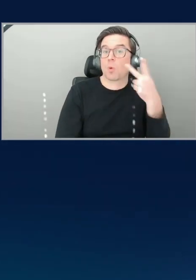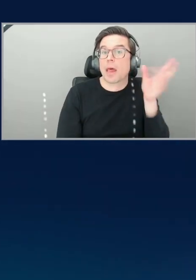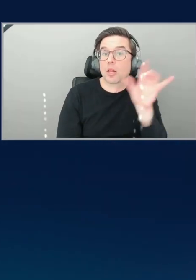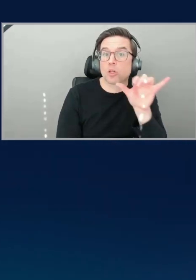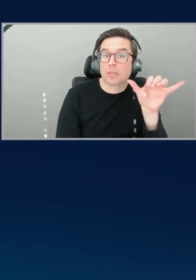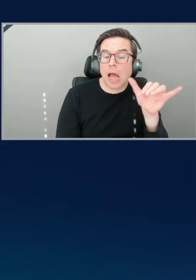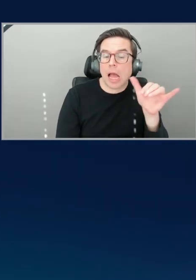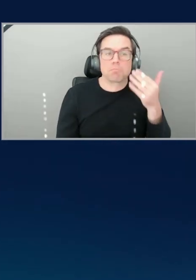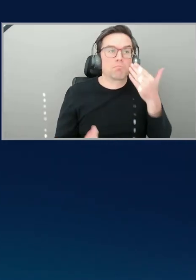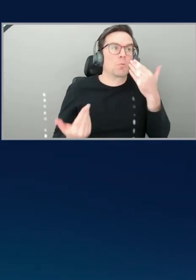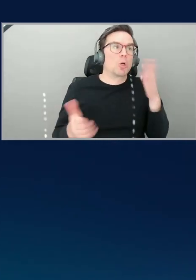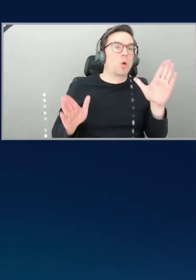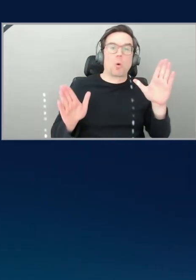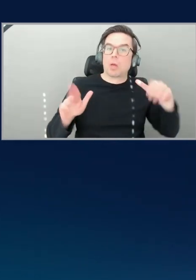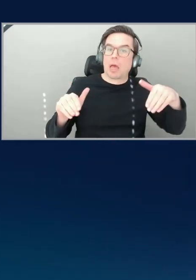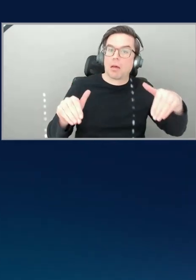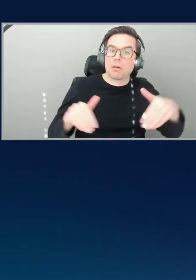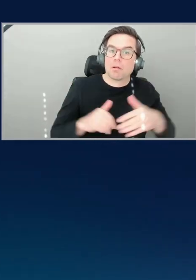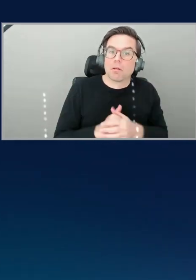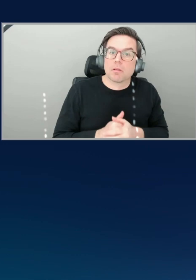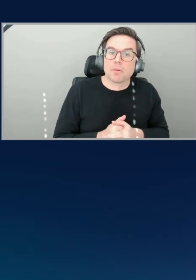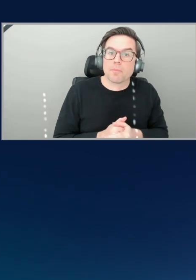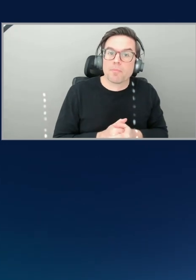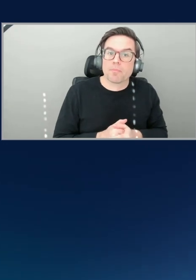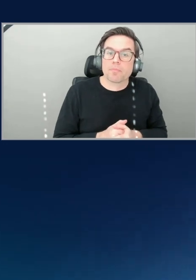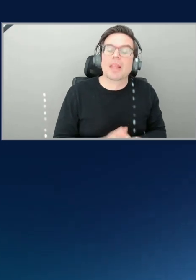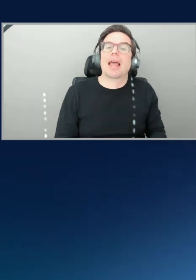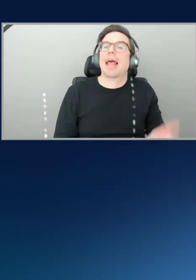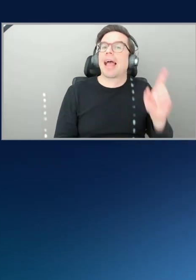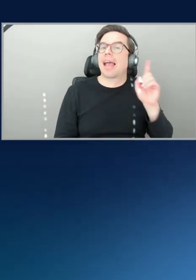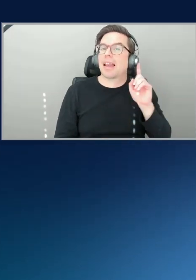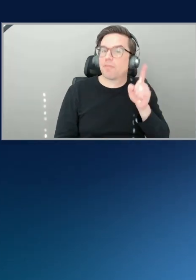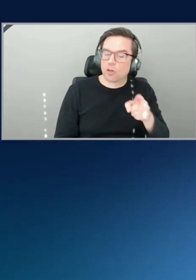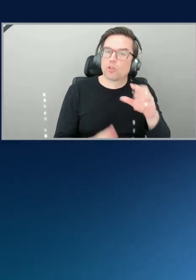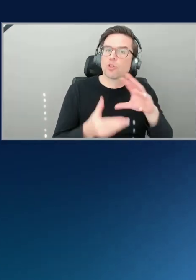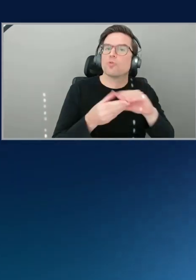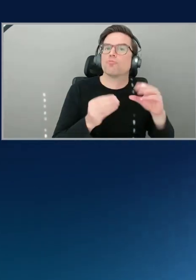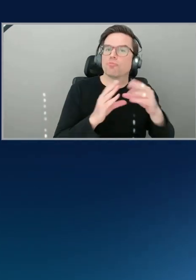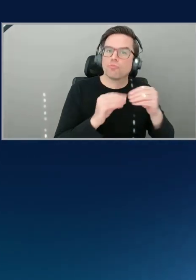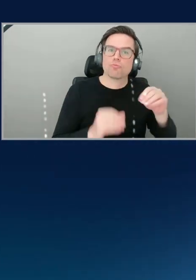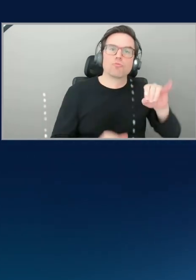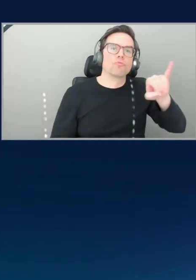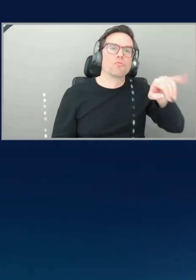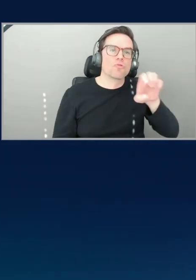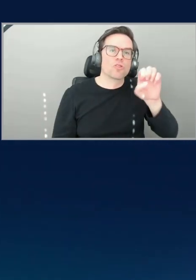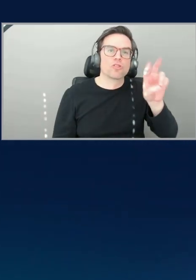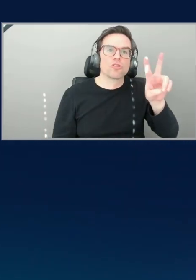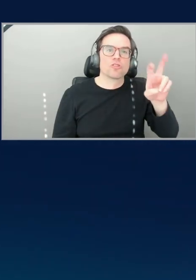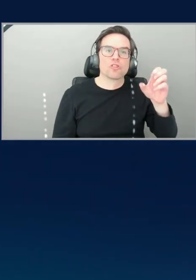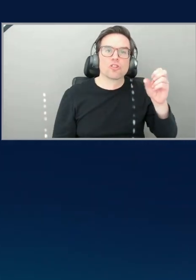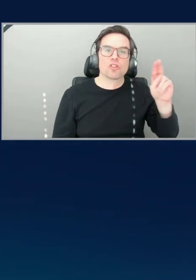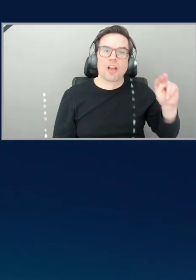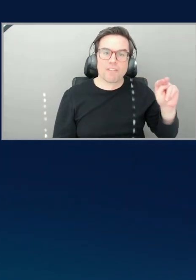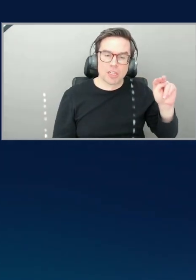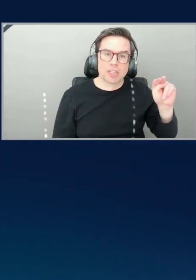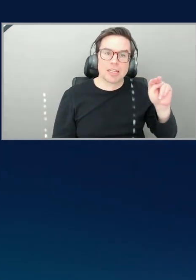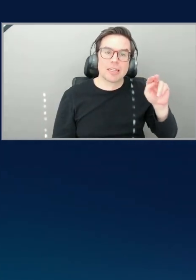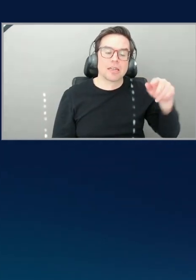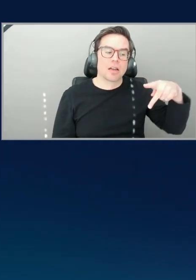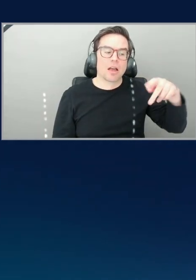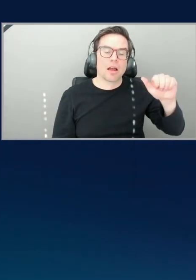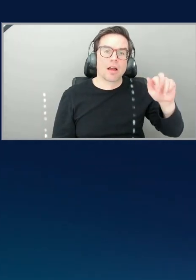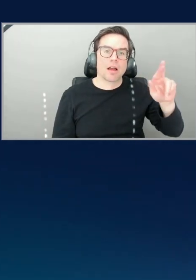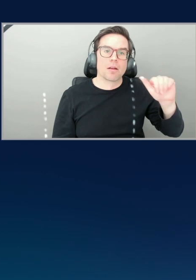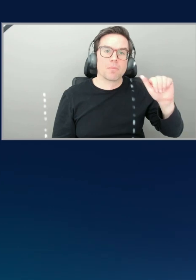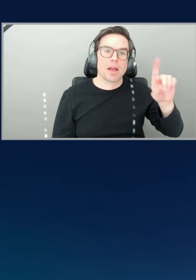I heard you say that, and I heard you invoke Jevans Paradox. And if you're not familiar with Jevans Paradox, it is worth a read on Wikipedia. But I